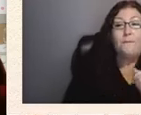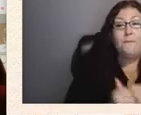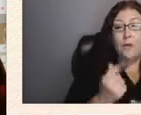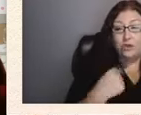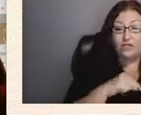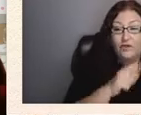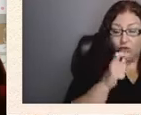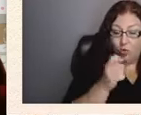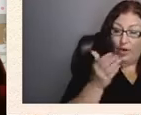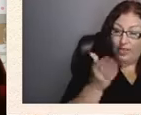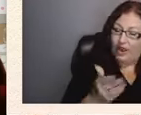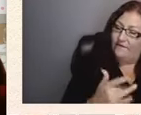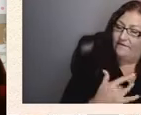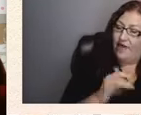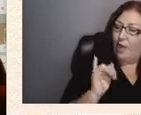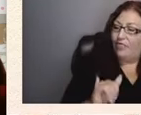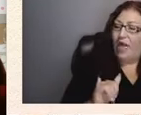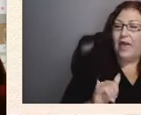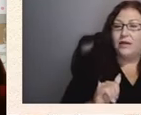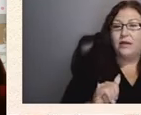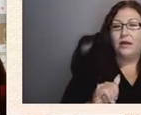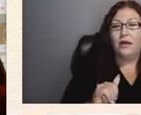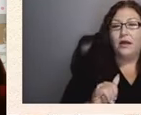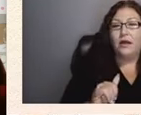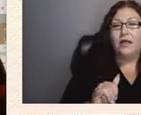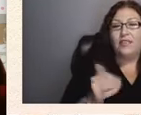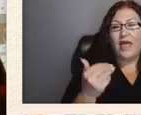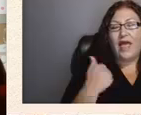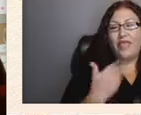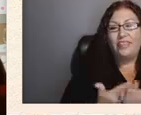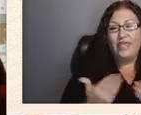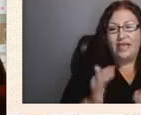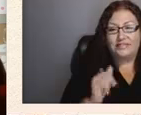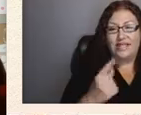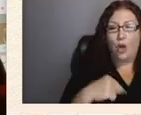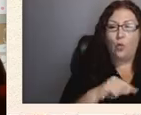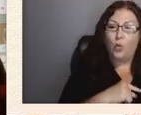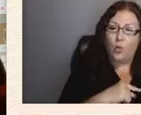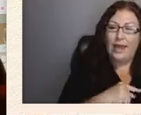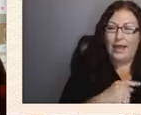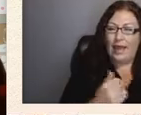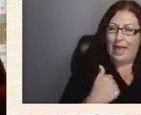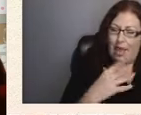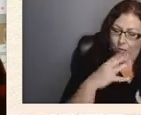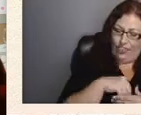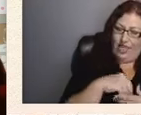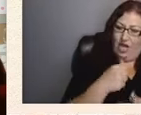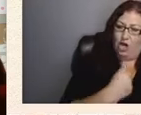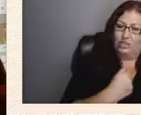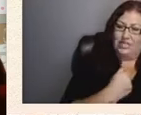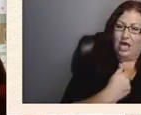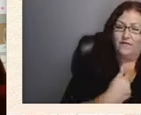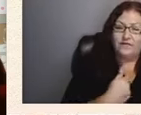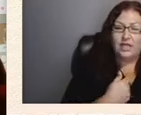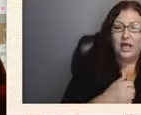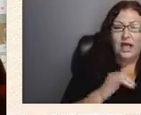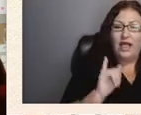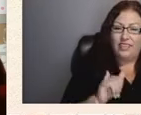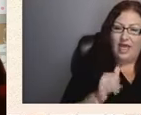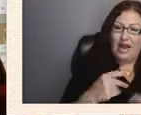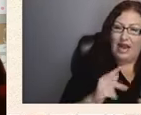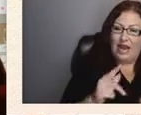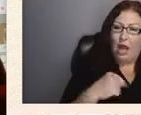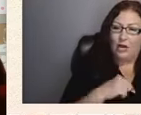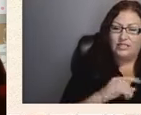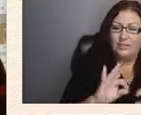there felt that there were things that we kind of had within ourselves that enabled us to be family